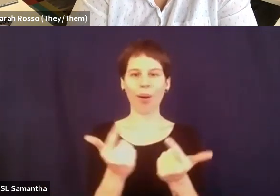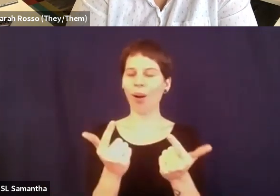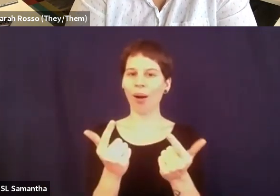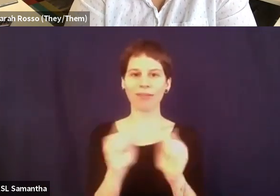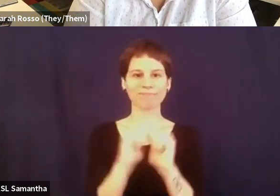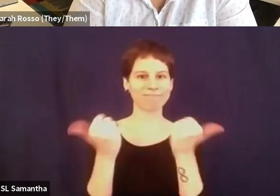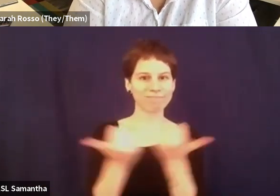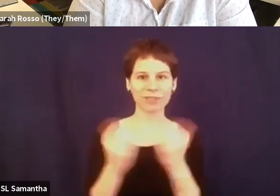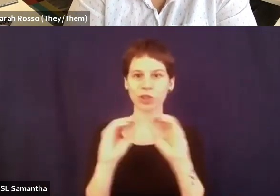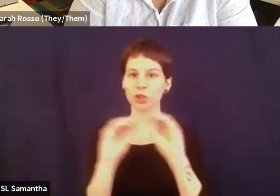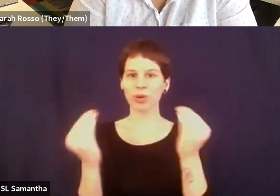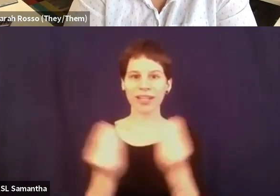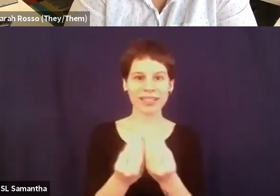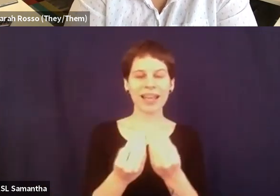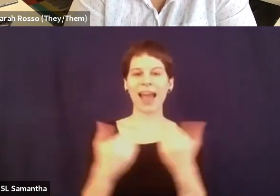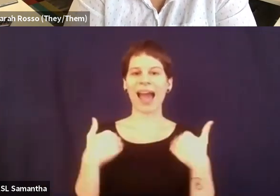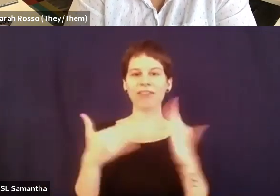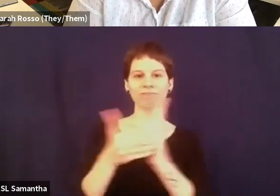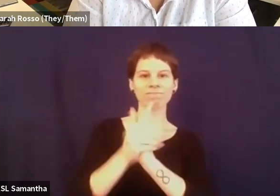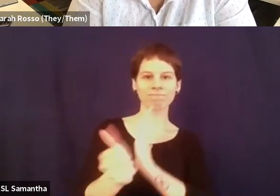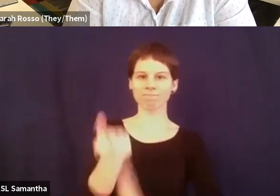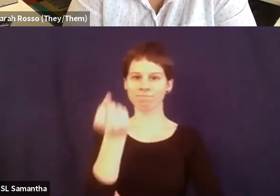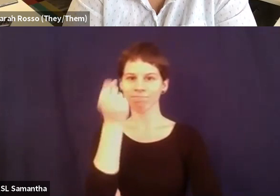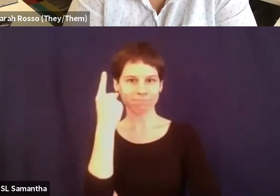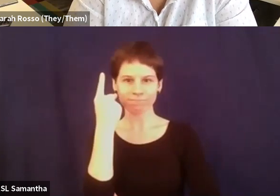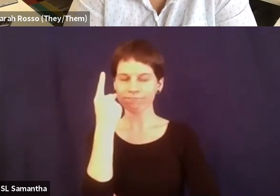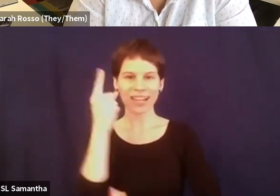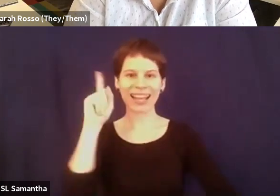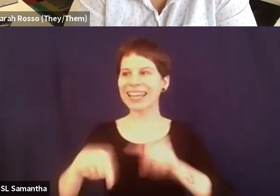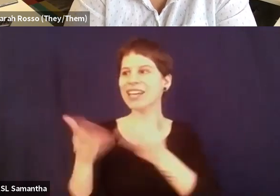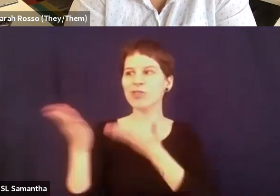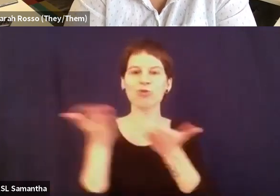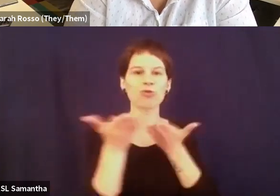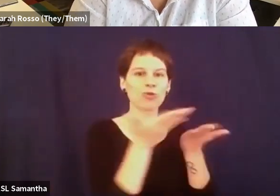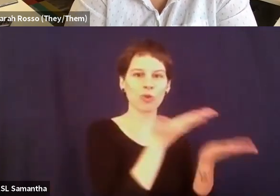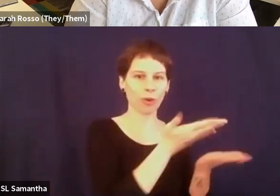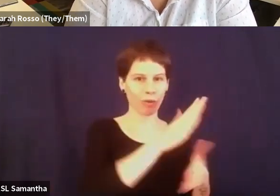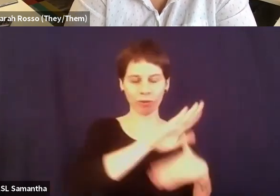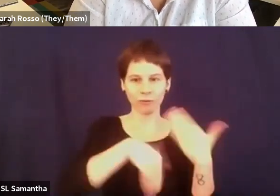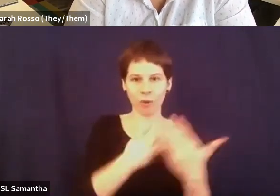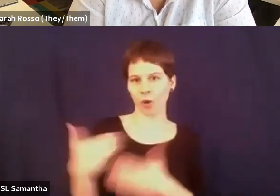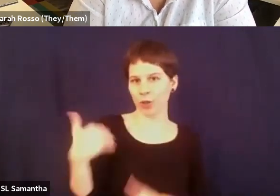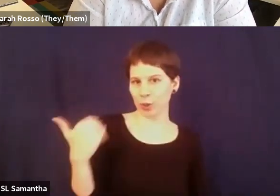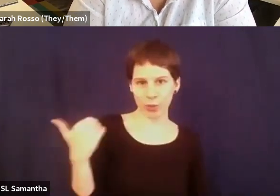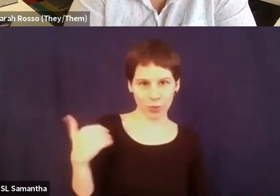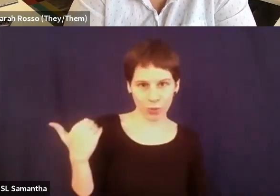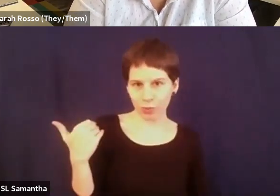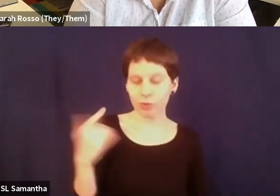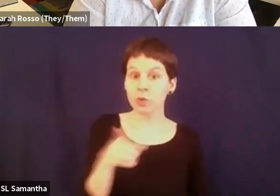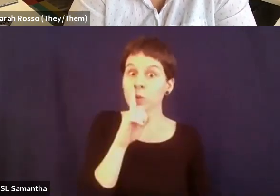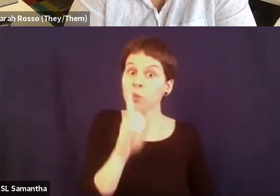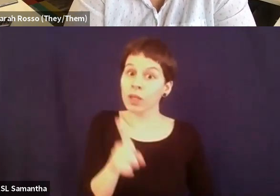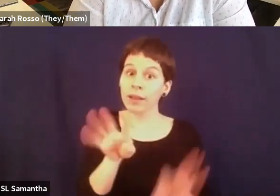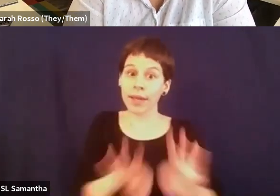every organization is able to serve LGBTQ folks across the intersections of their race and ethnicity. And so it's really important to